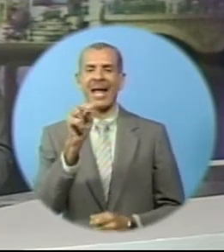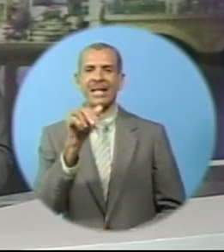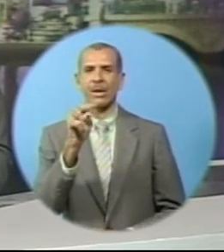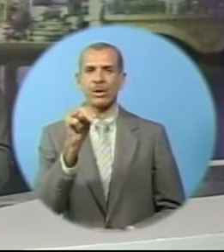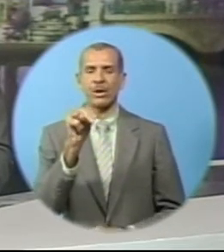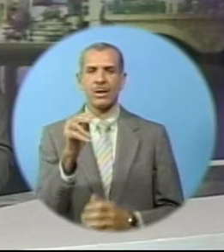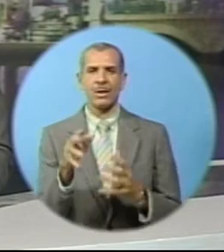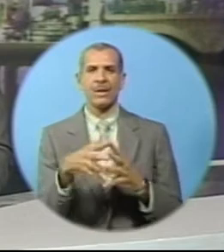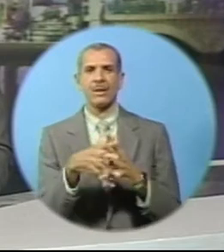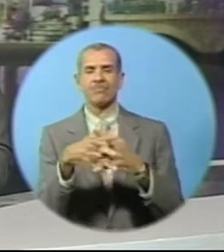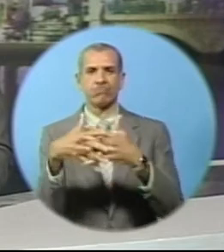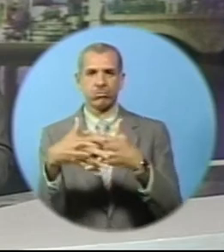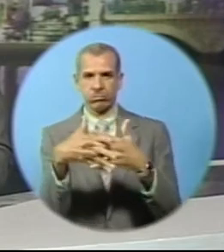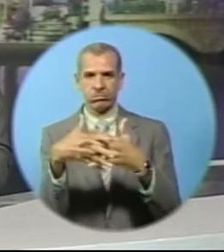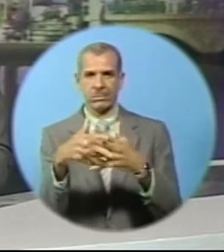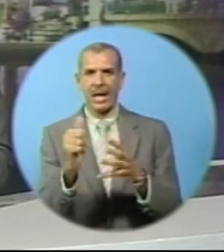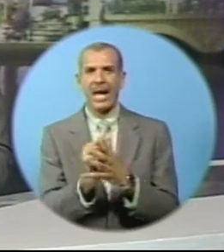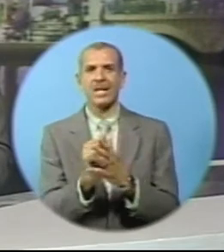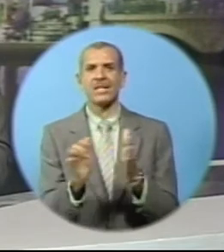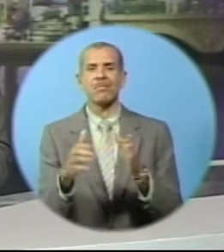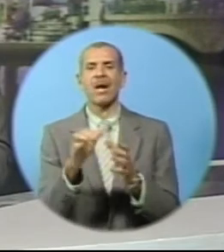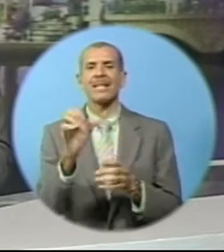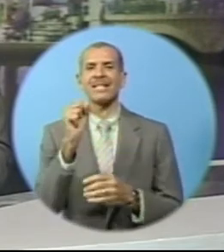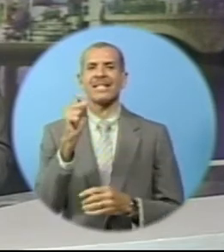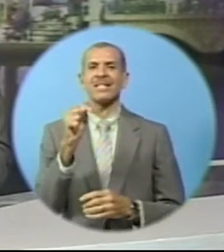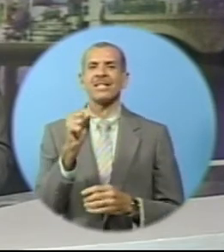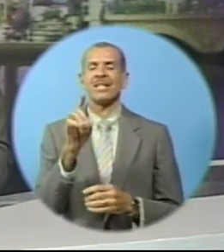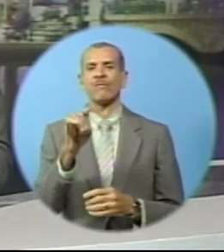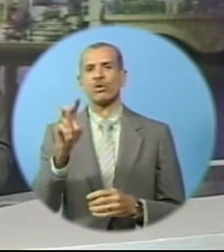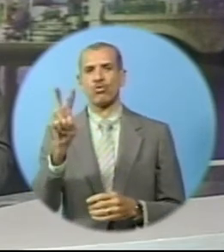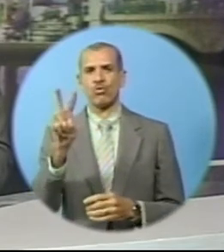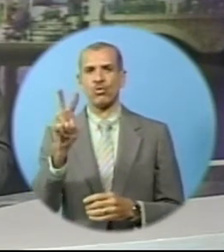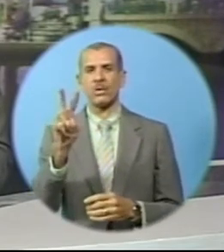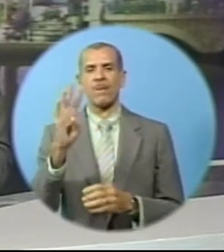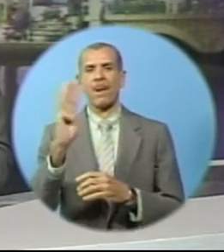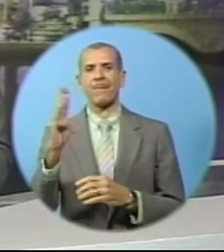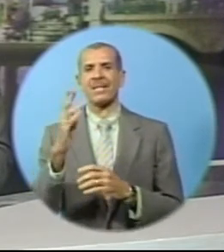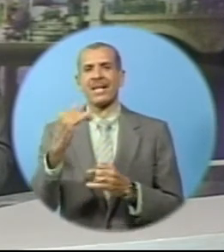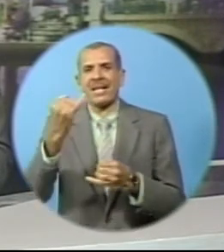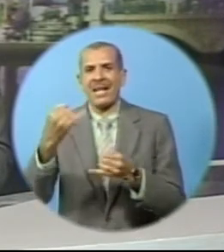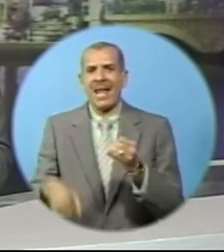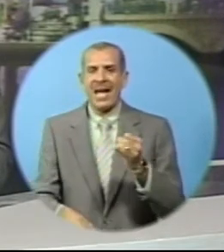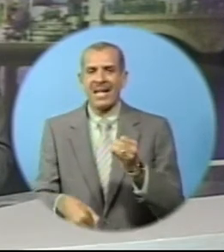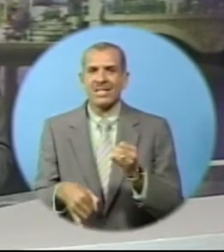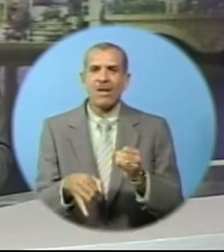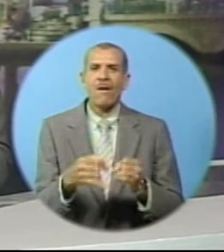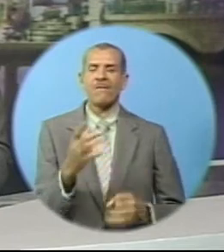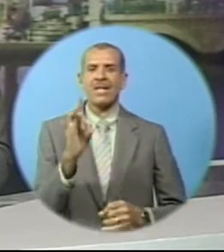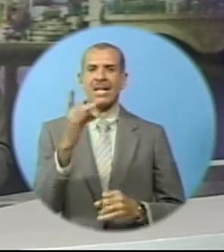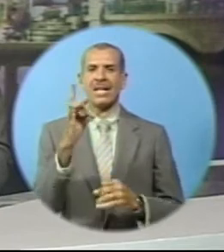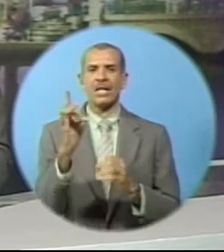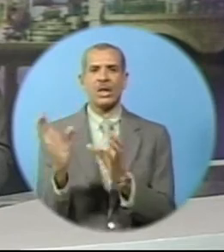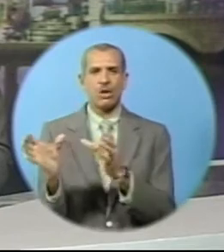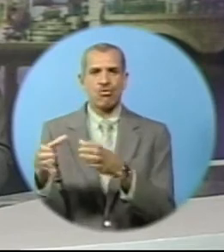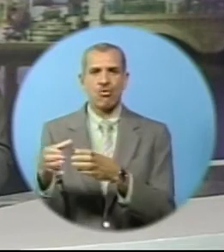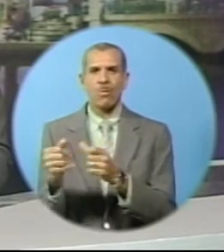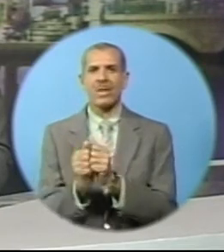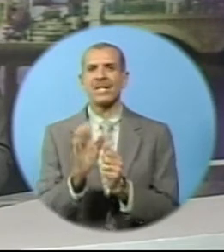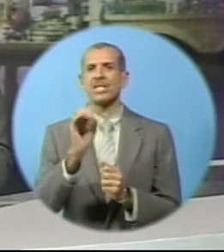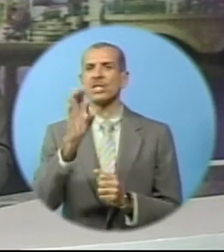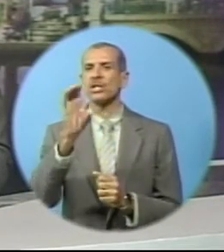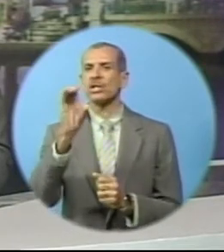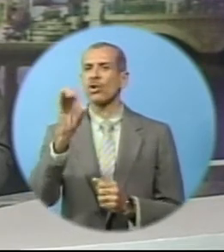States. Meanwhile, in the Small Seniors Division II category, the Bajans finished last out of the 8-team group, with the Chico